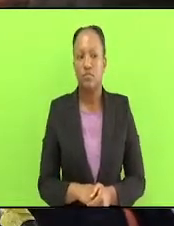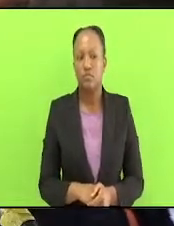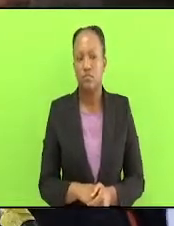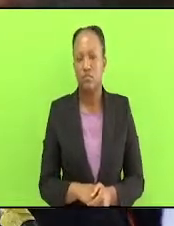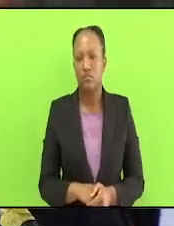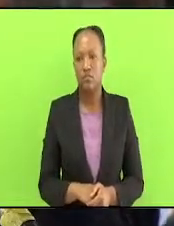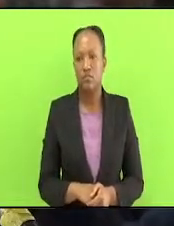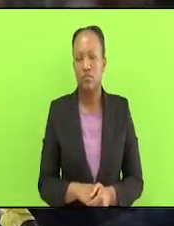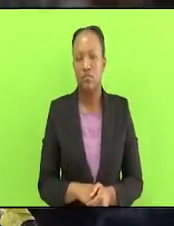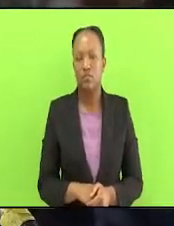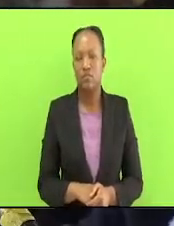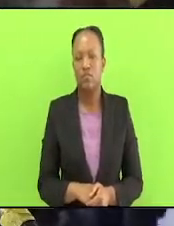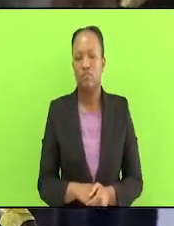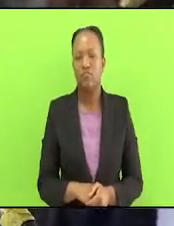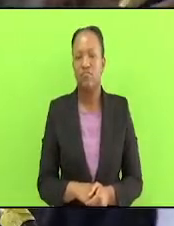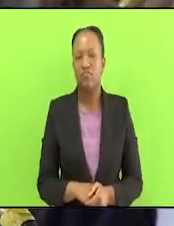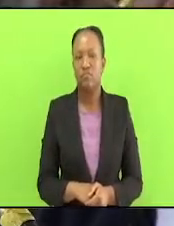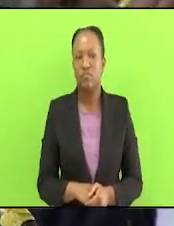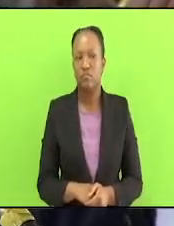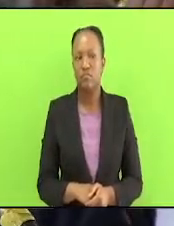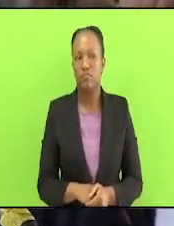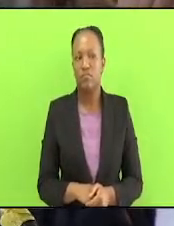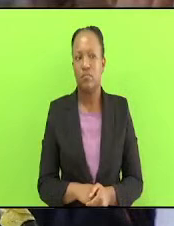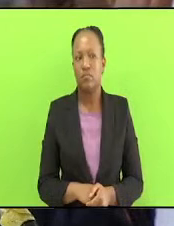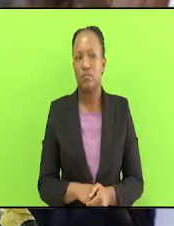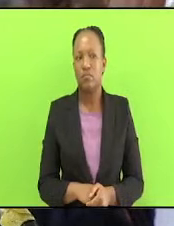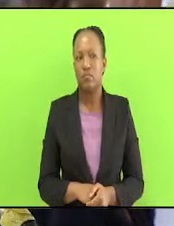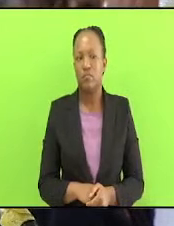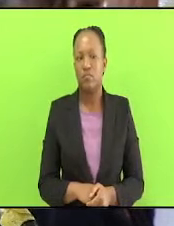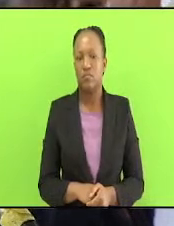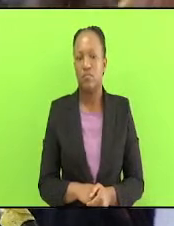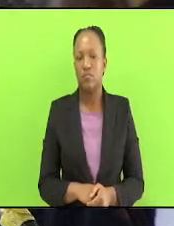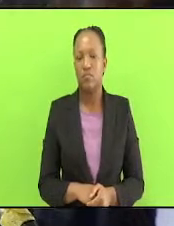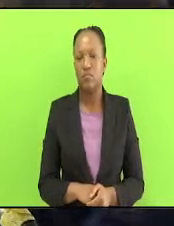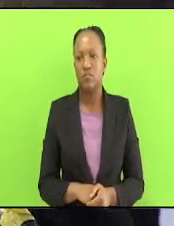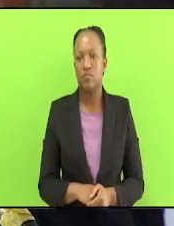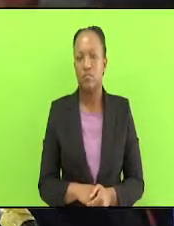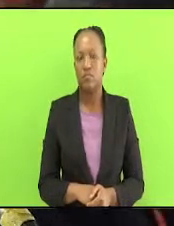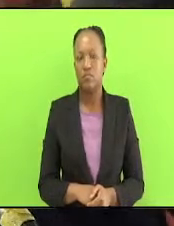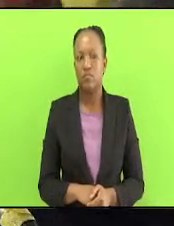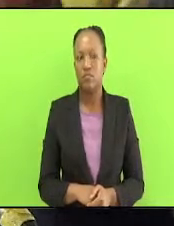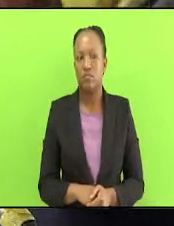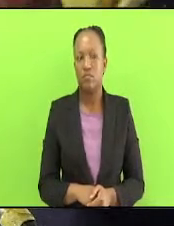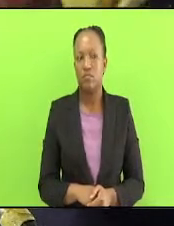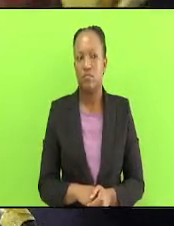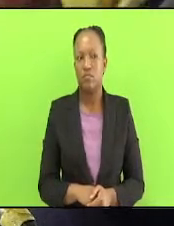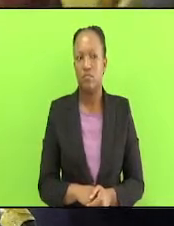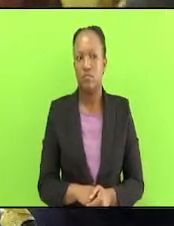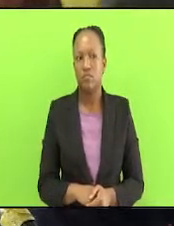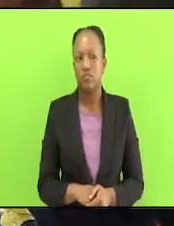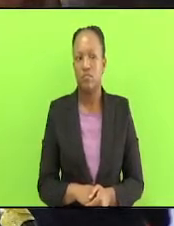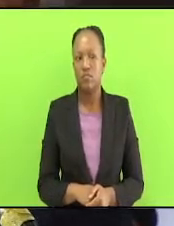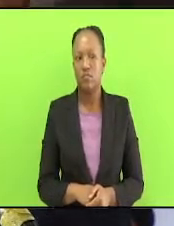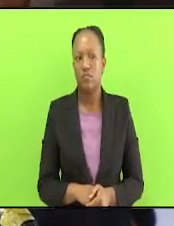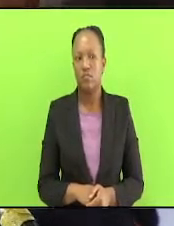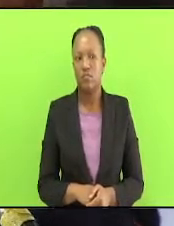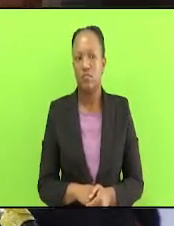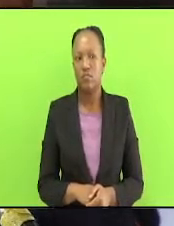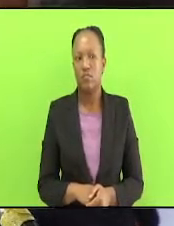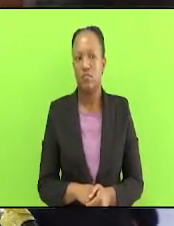it comes to people, when it comes to livestock, houses. There are people who actually got harmed and there are those who